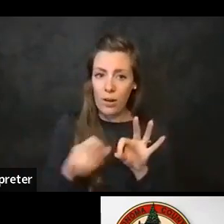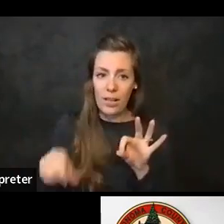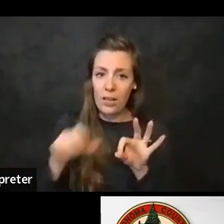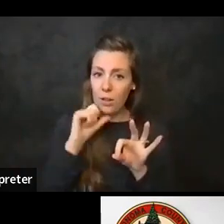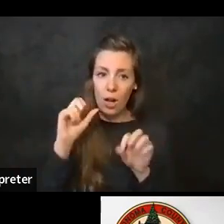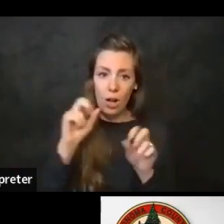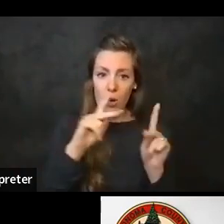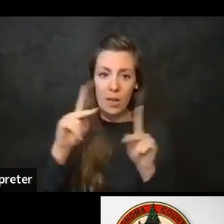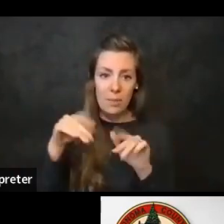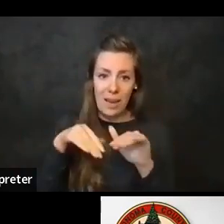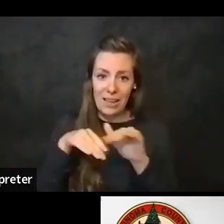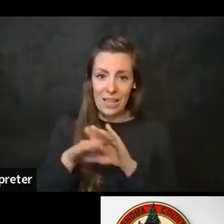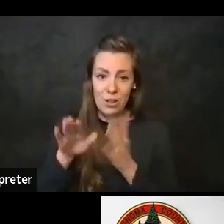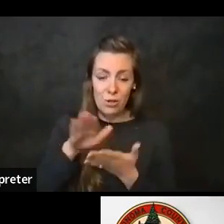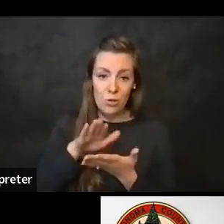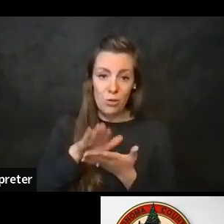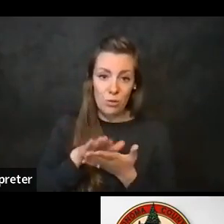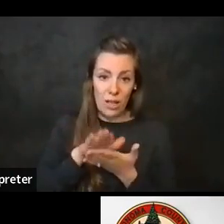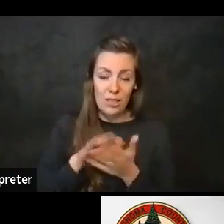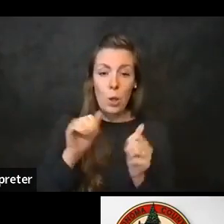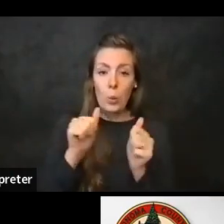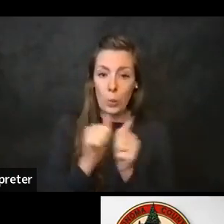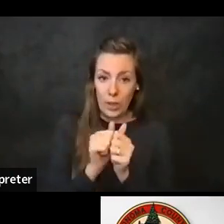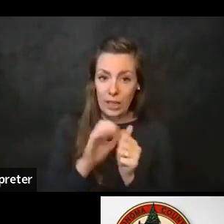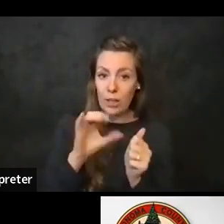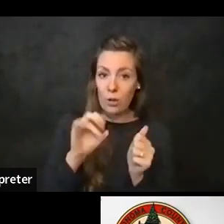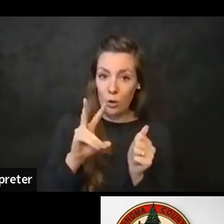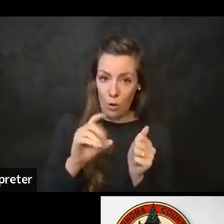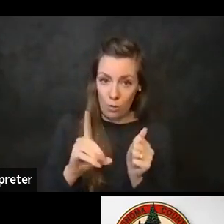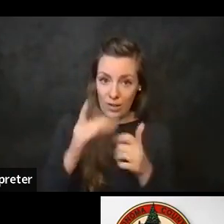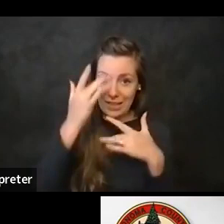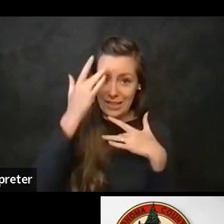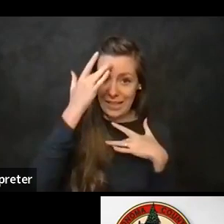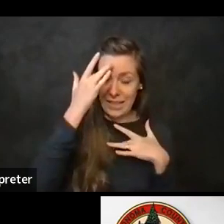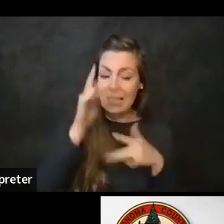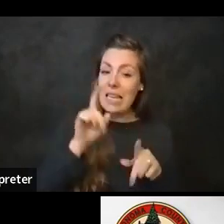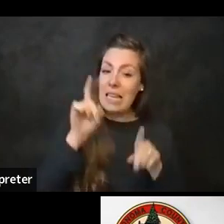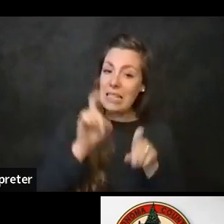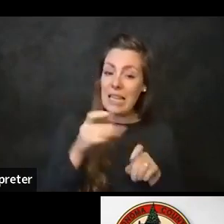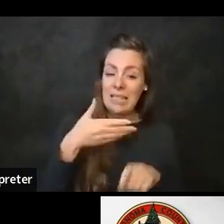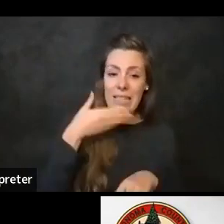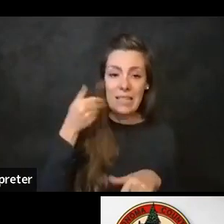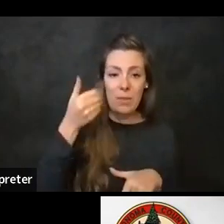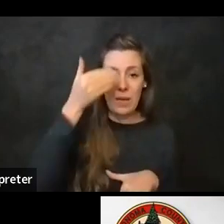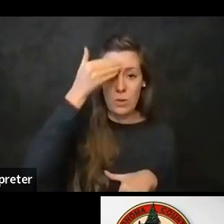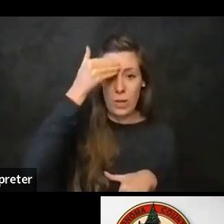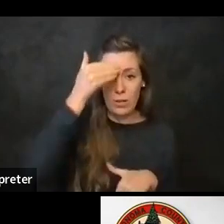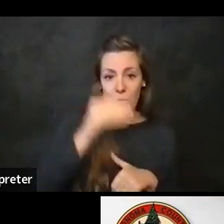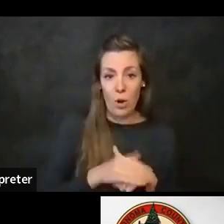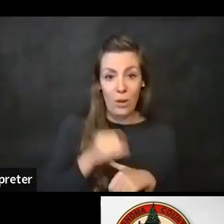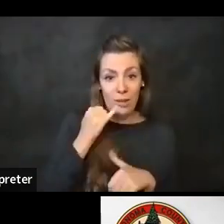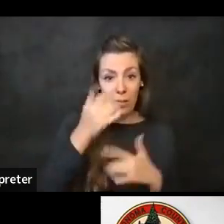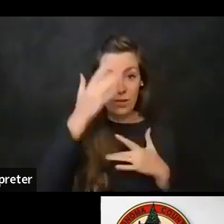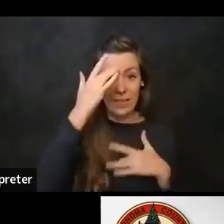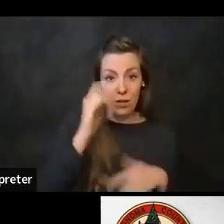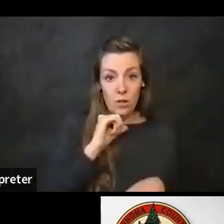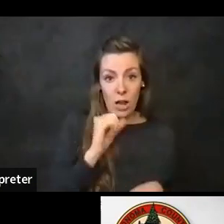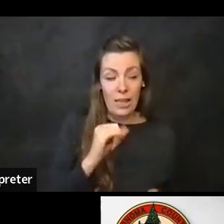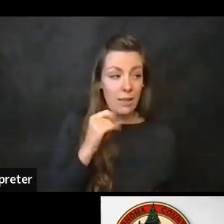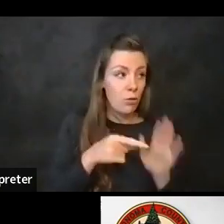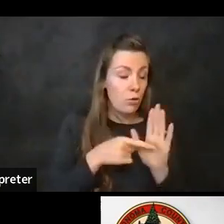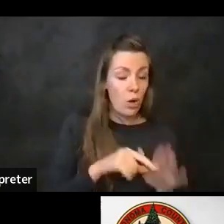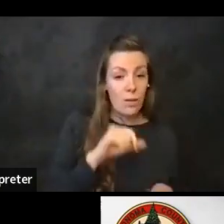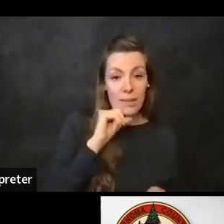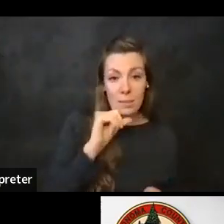into classrooms with COVID. Testing is the best way to know your COVID status. Even if you are asymptomatic, if